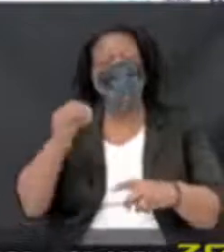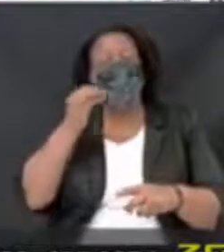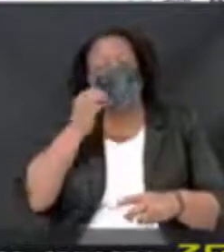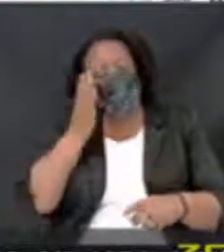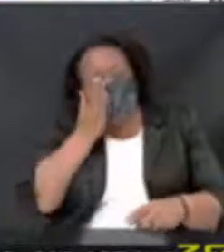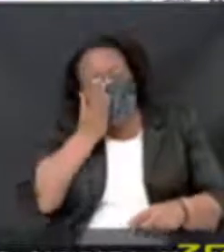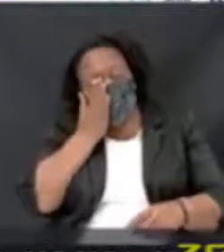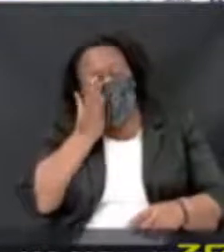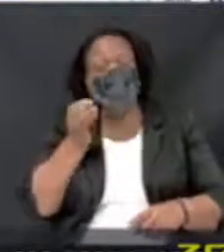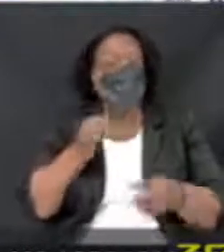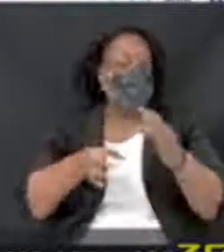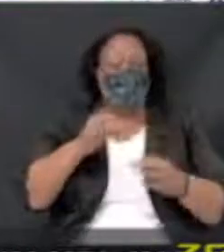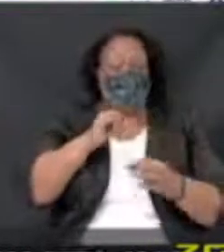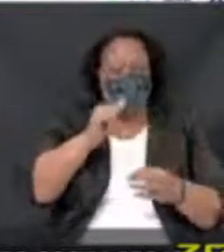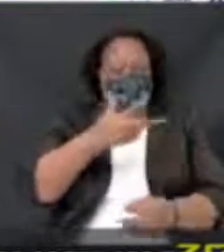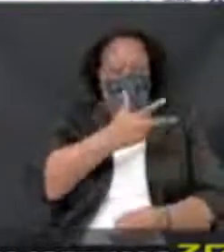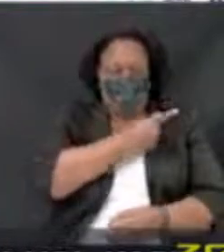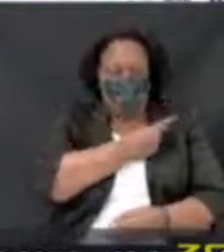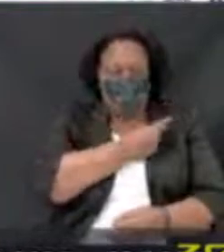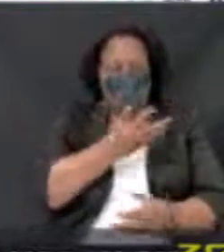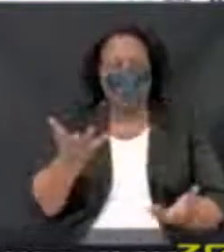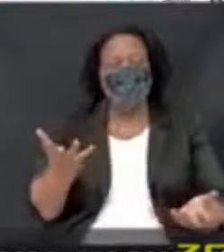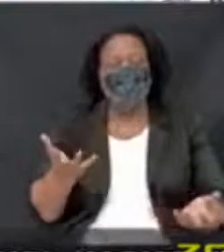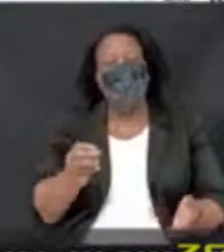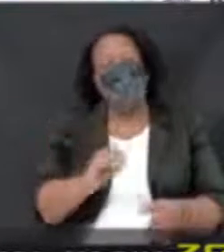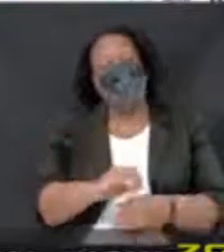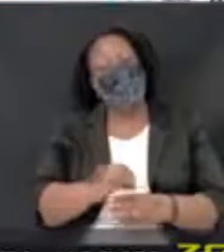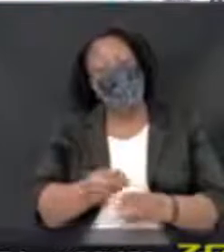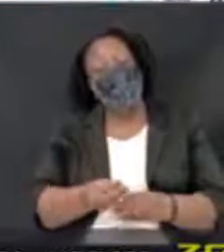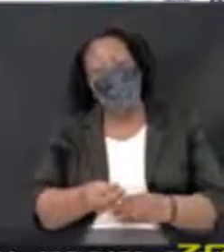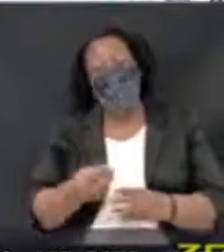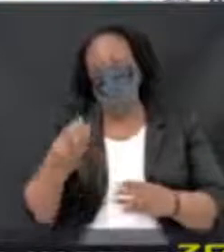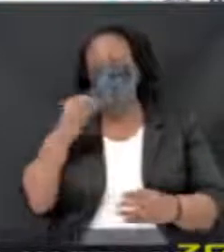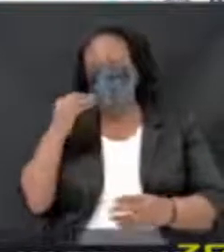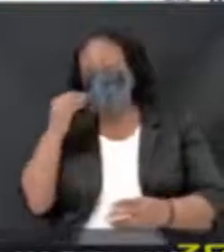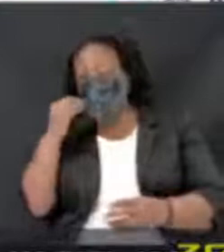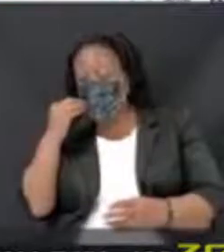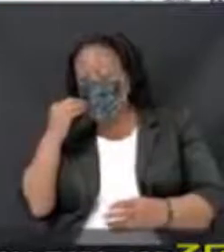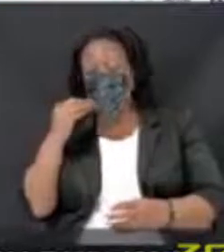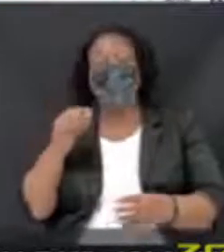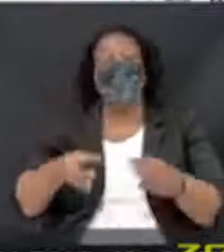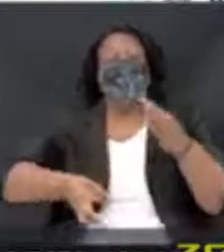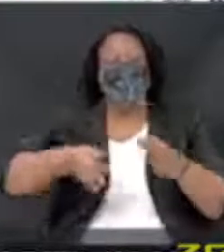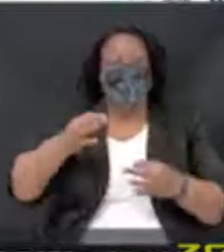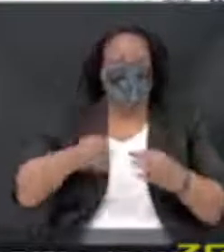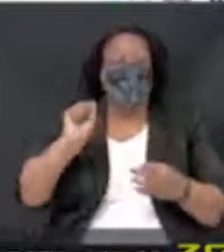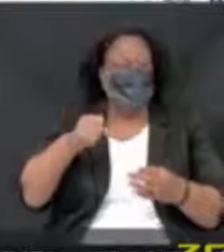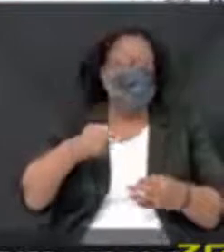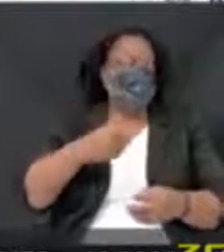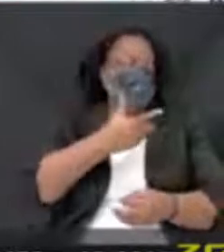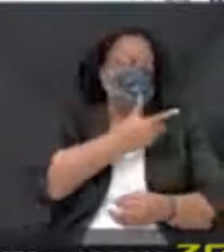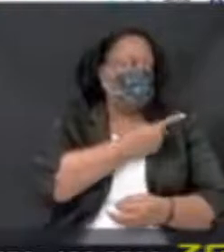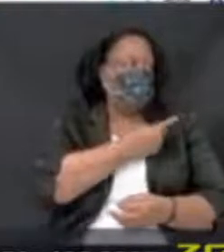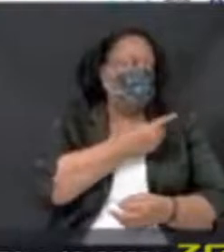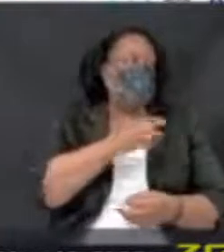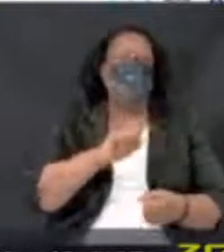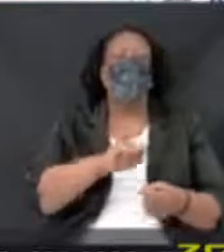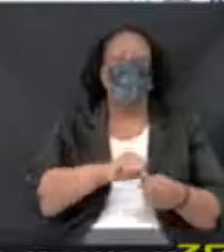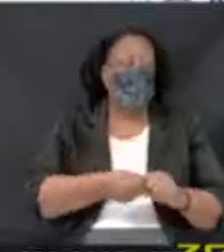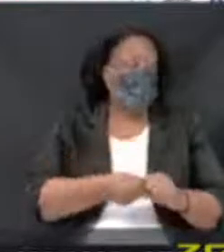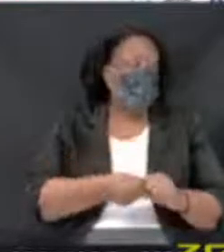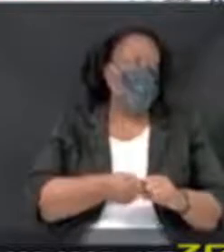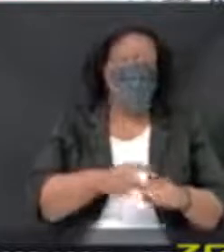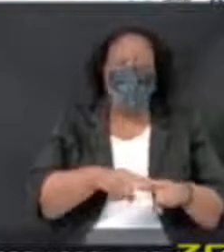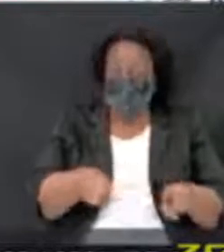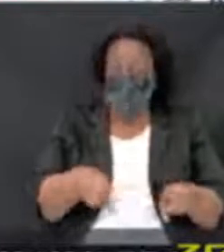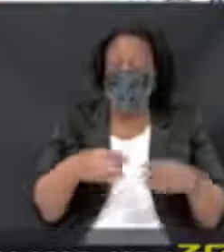and recognized as, and then applying, making the proposal as to how they can provide these services in the context of